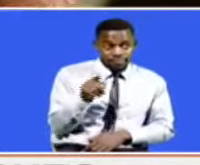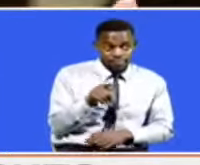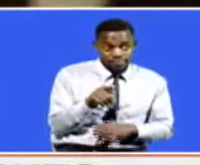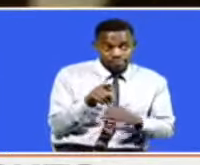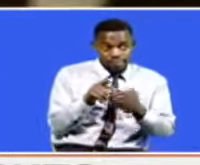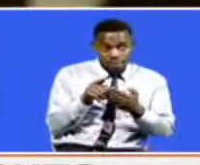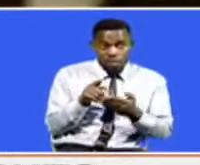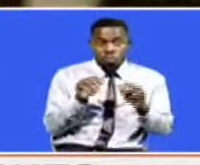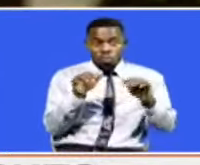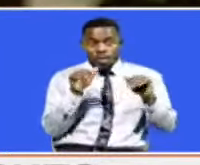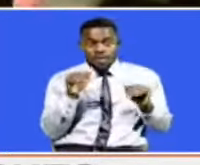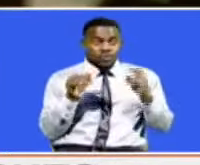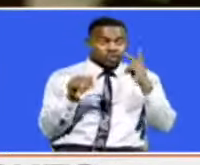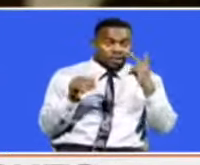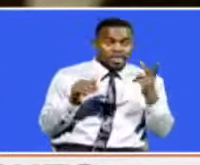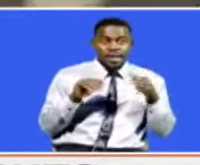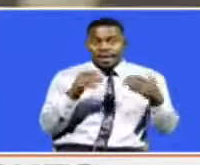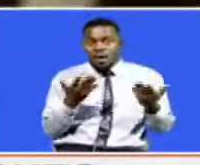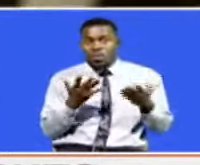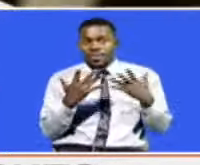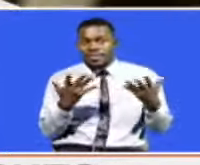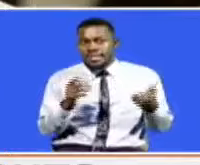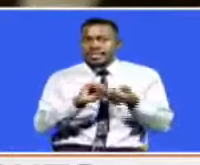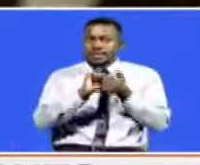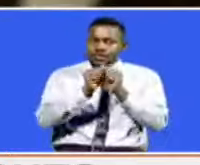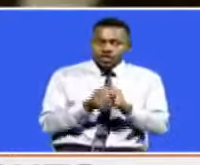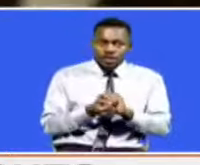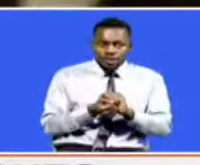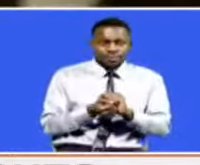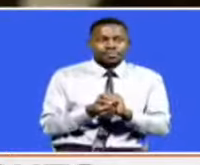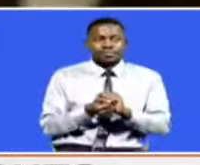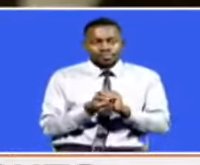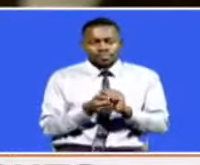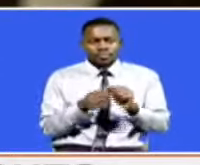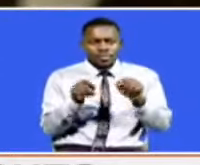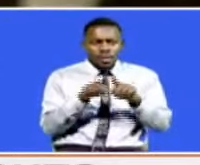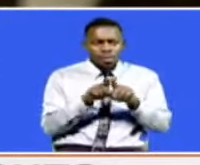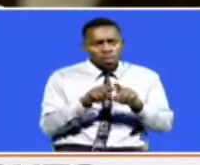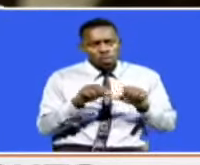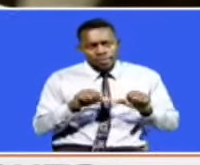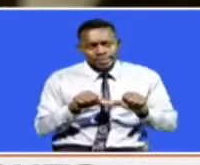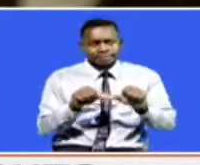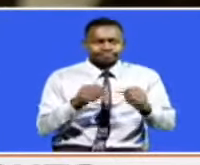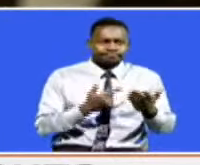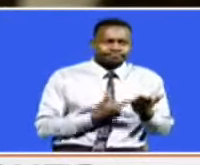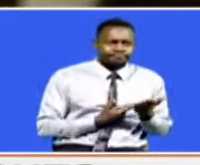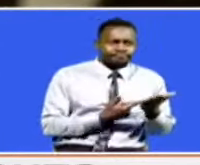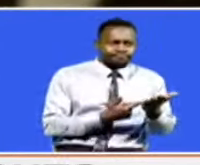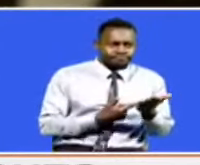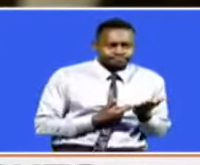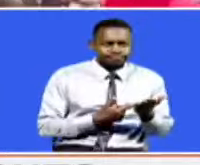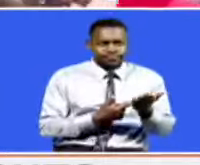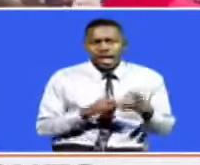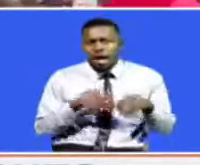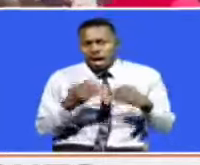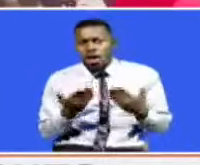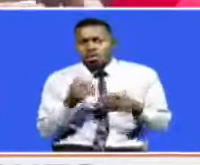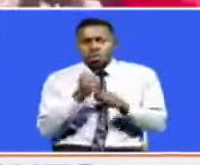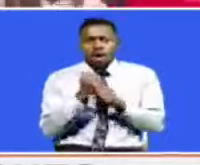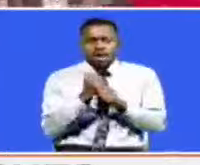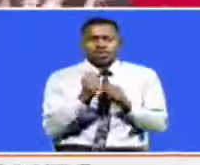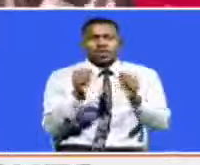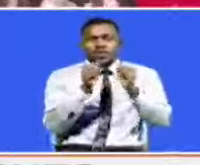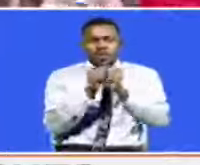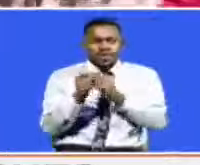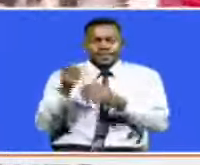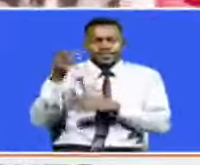waiting to see how things are shaping up. And the discussion that went on there was, how do we work together? And as the